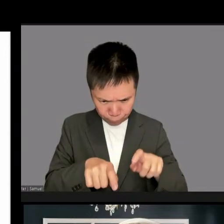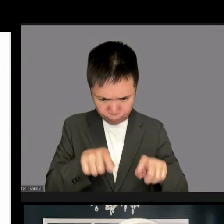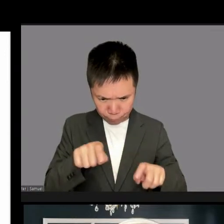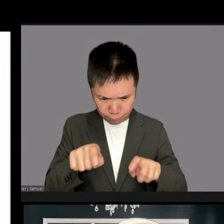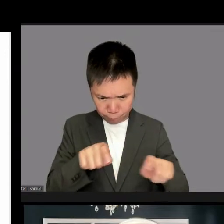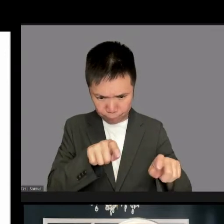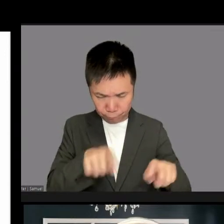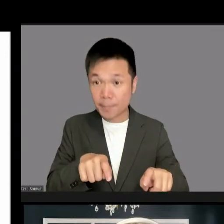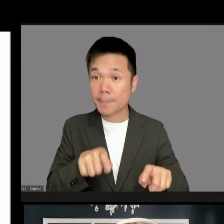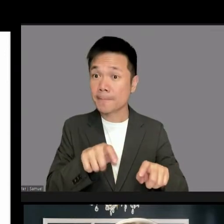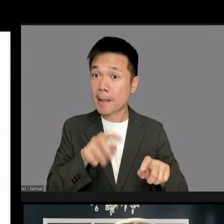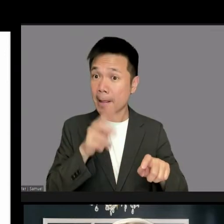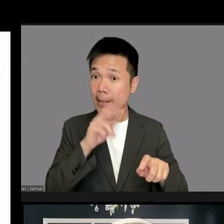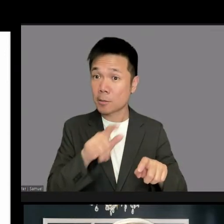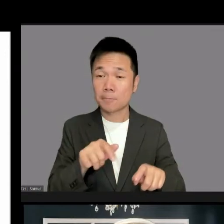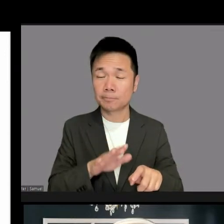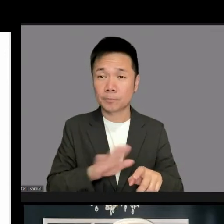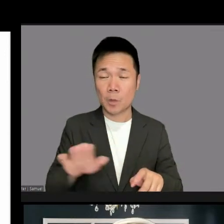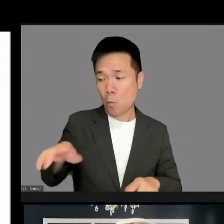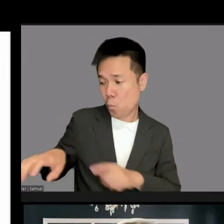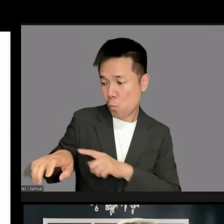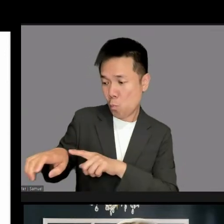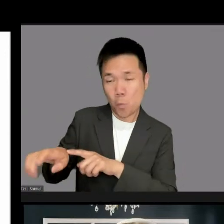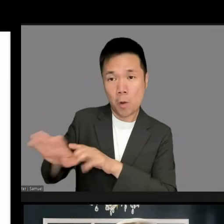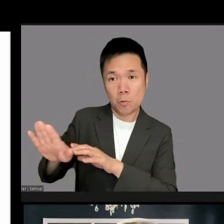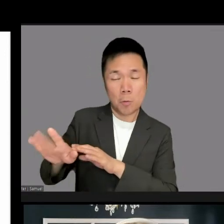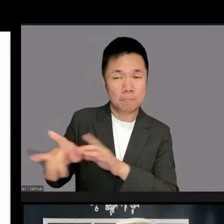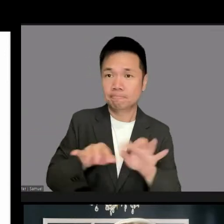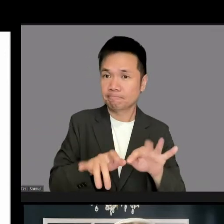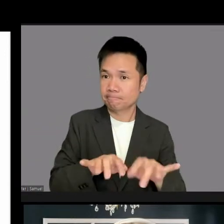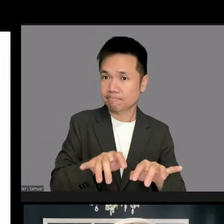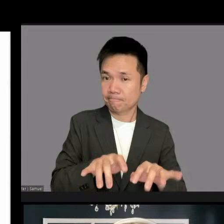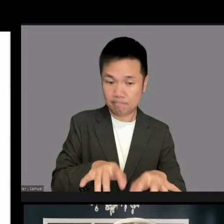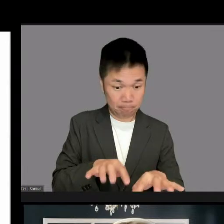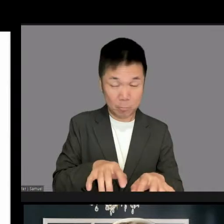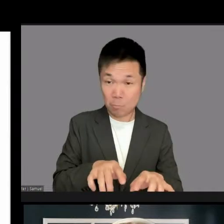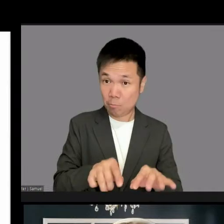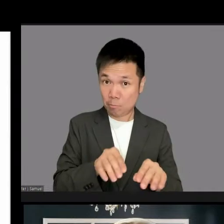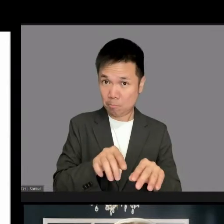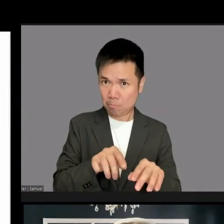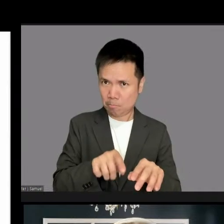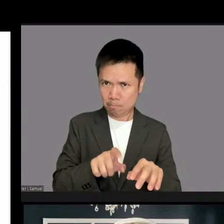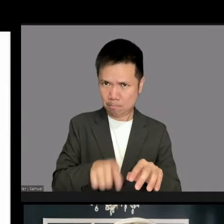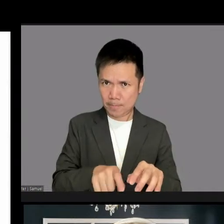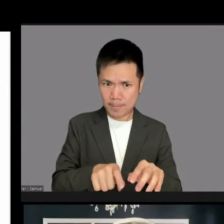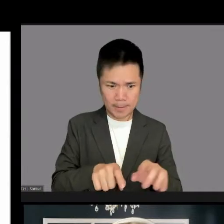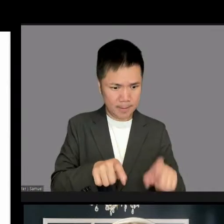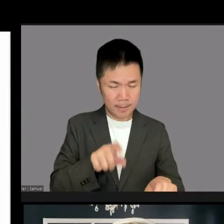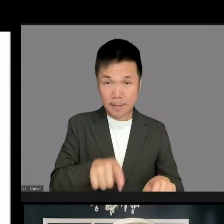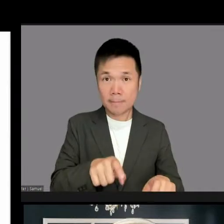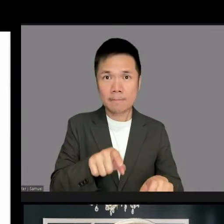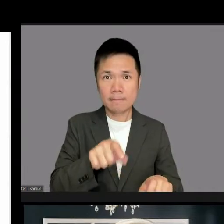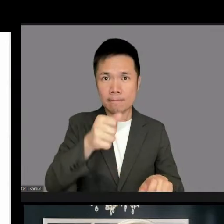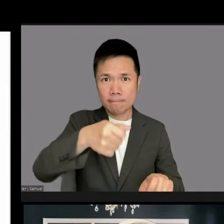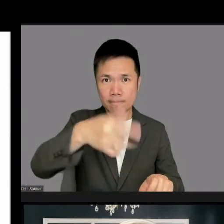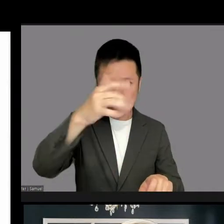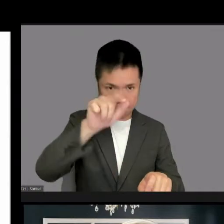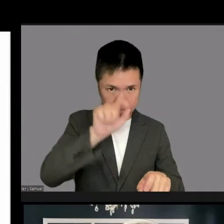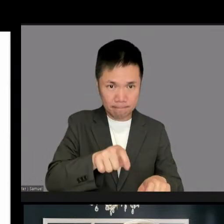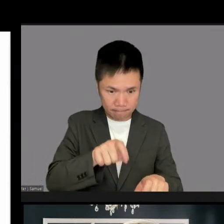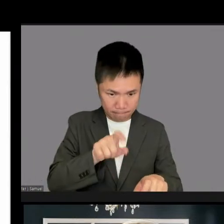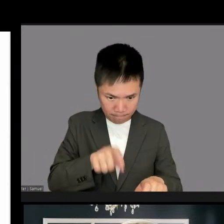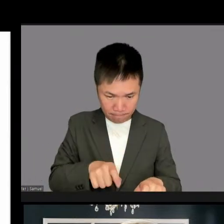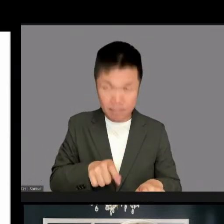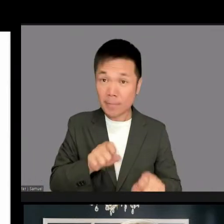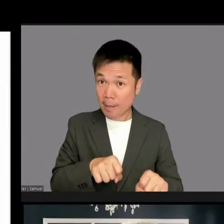access your website or your digital environment entirely through their keyboard? They should be able to do this. This is number one.